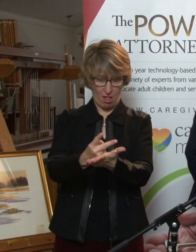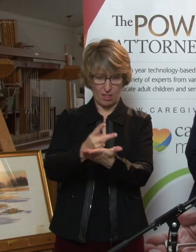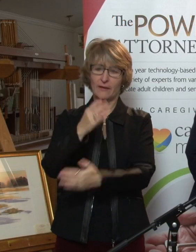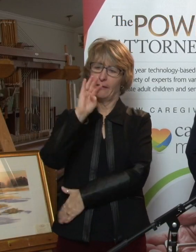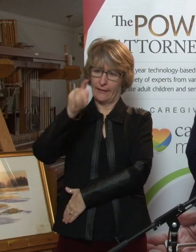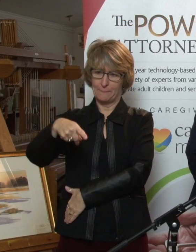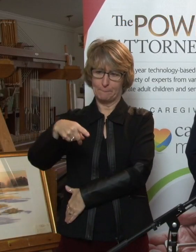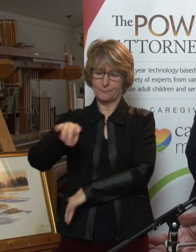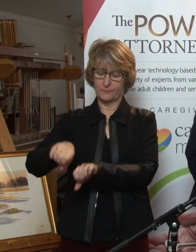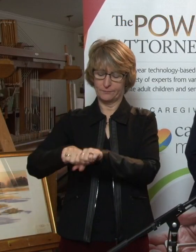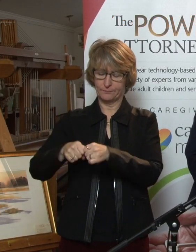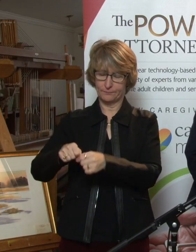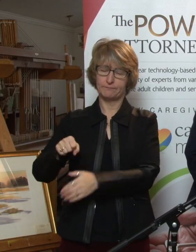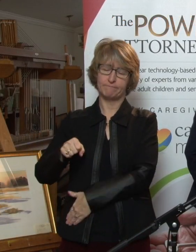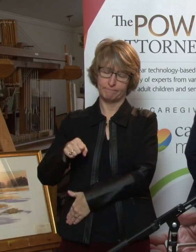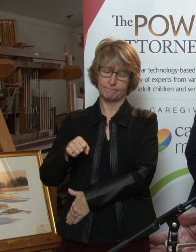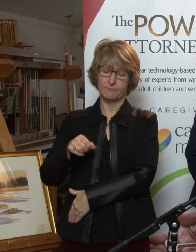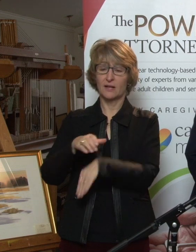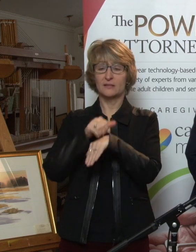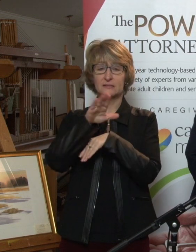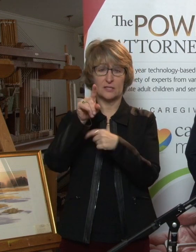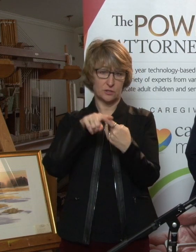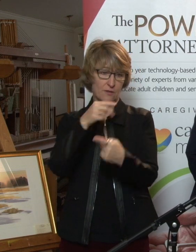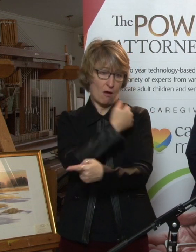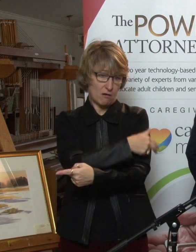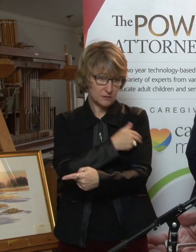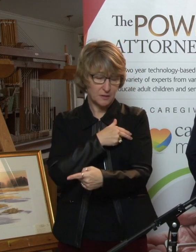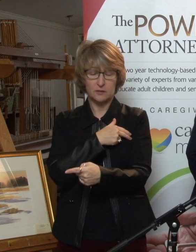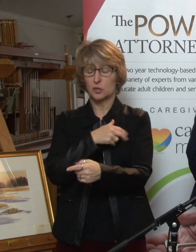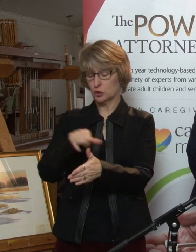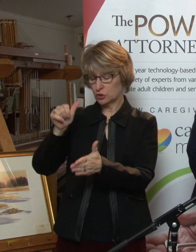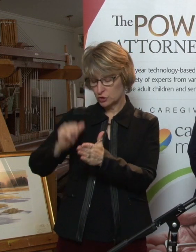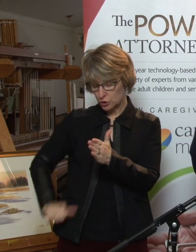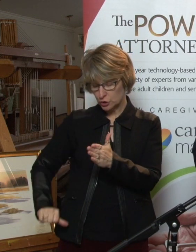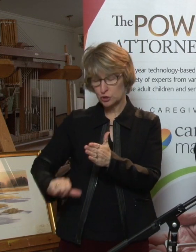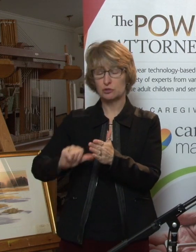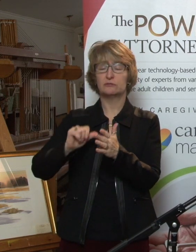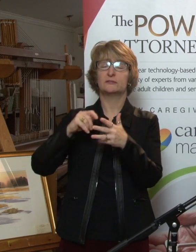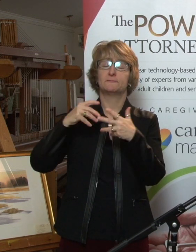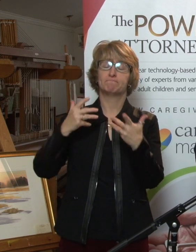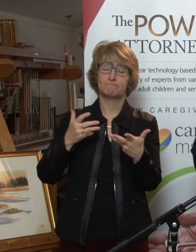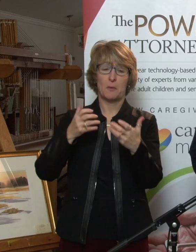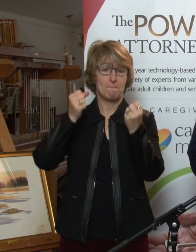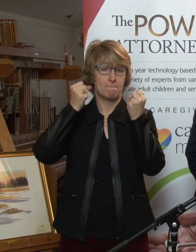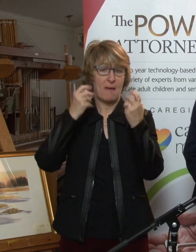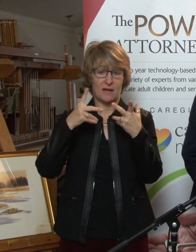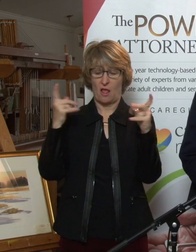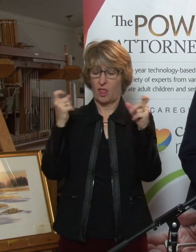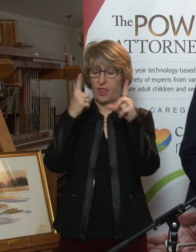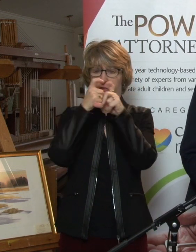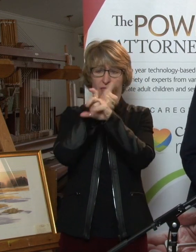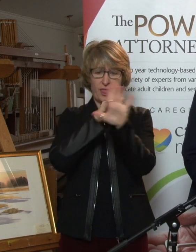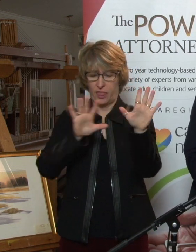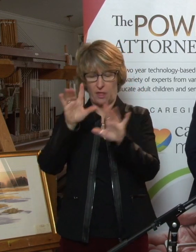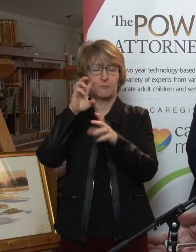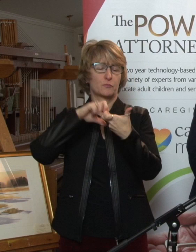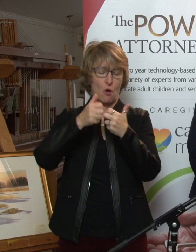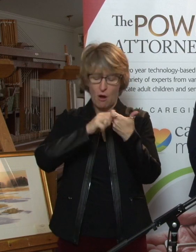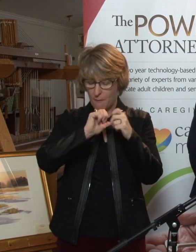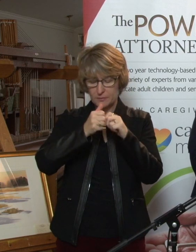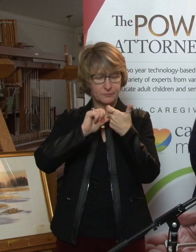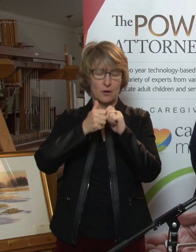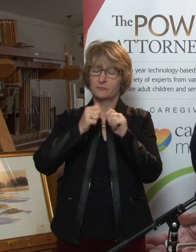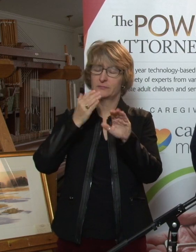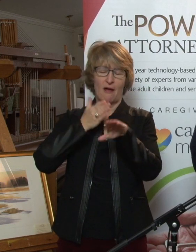hip, she was sent to hospital, she had surgery, she had many complications from the surgery.